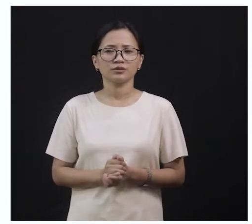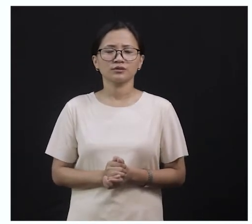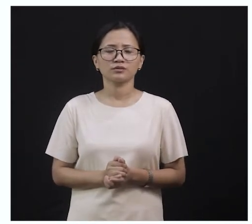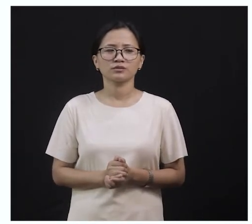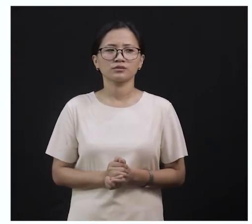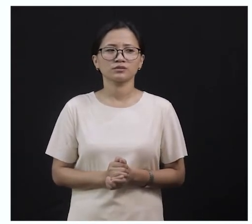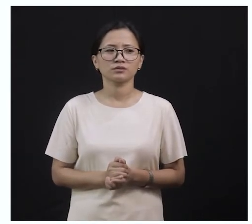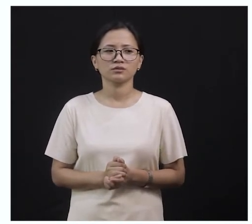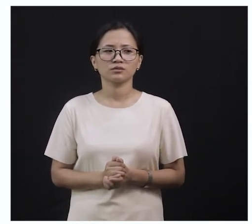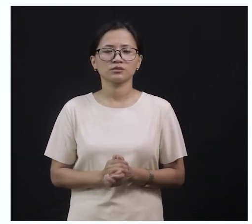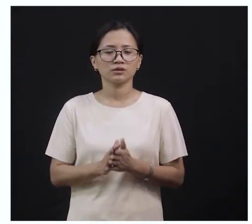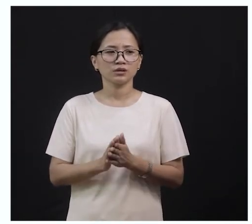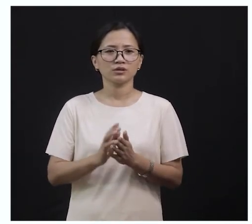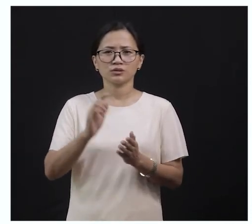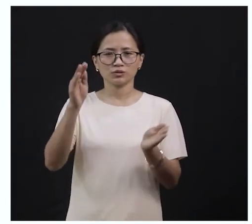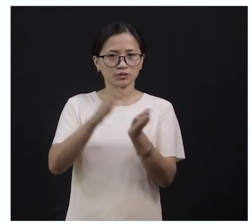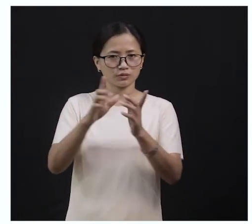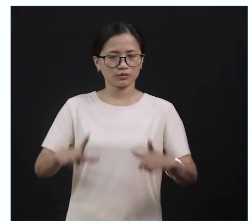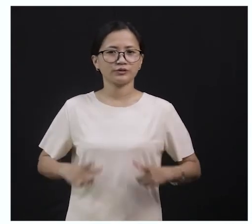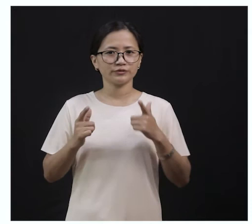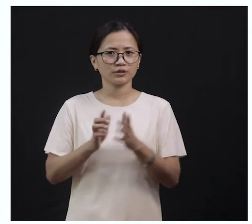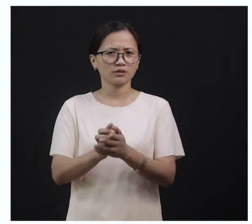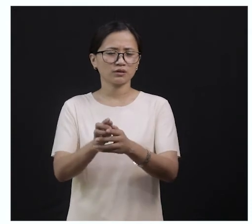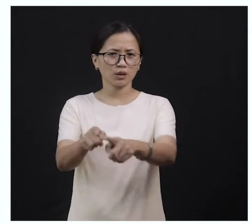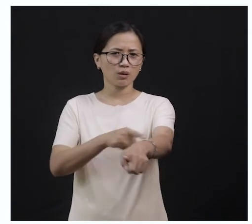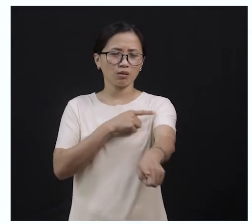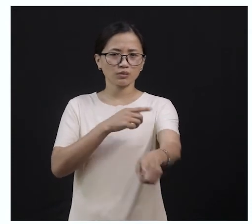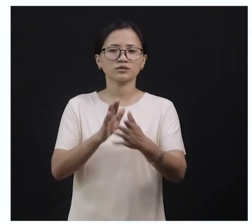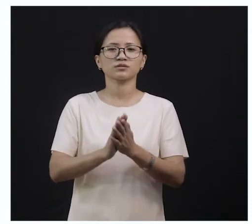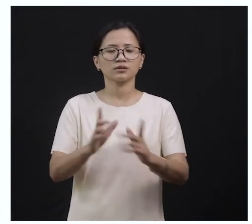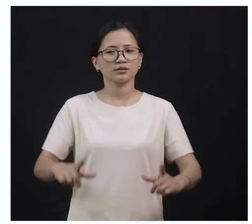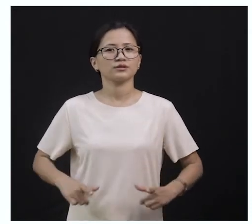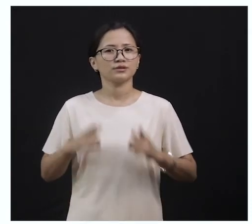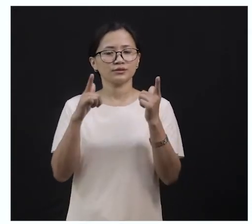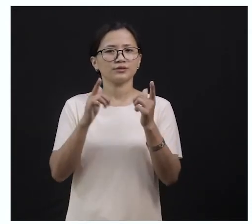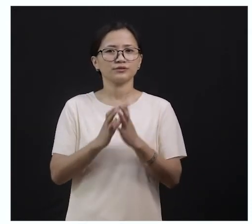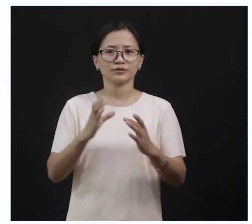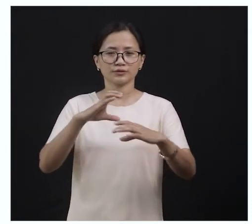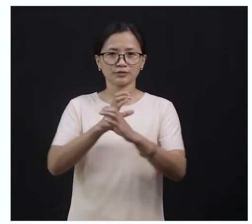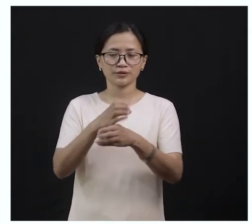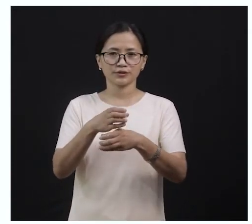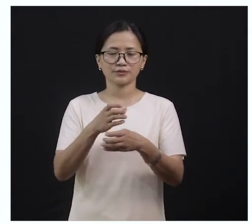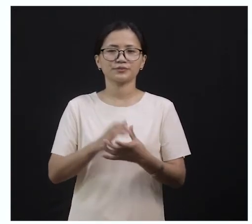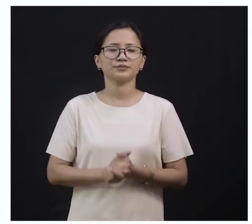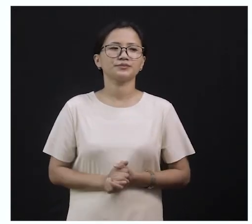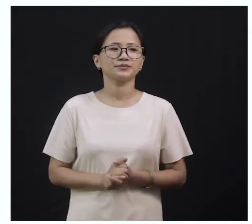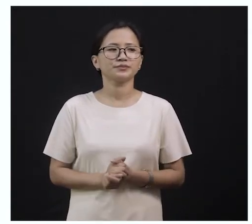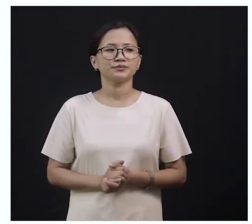creature and the next is the longest living creature. So the first is, let's see what the shortest living creature